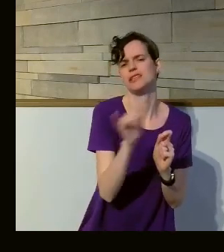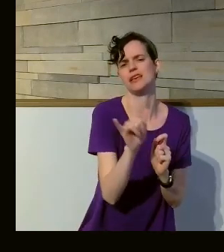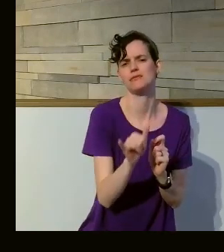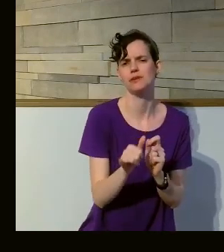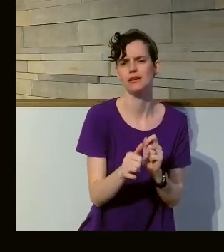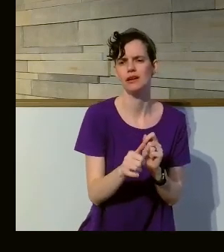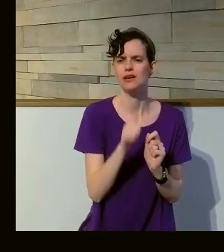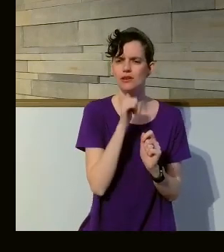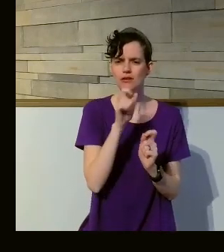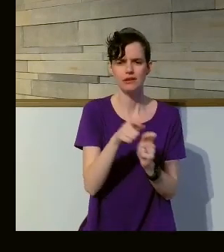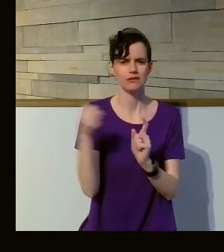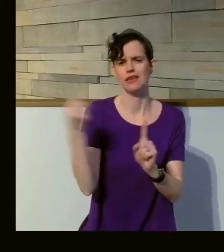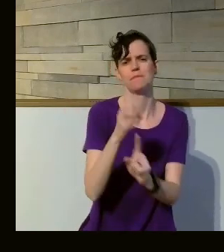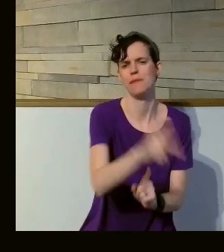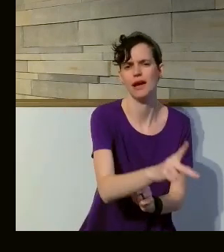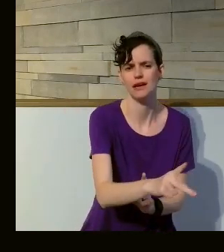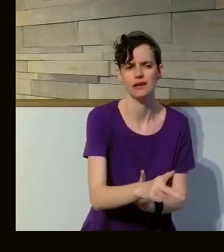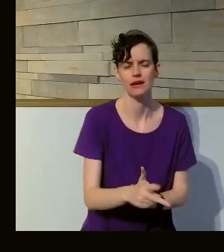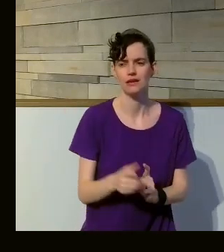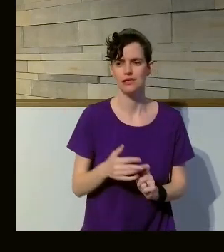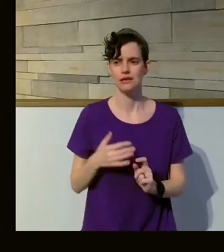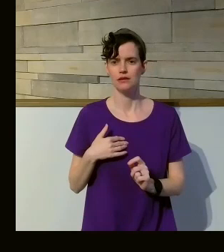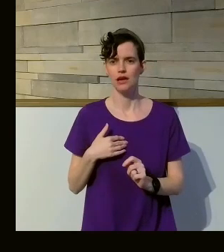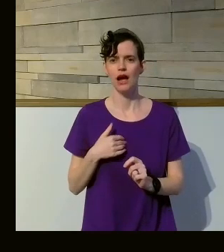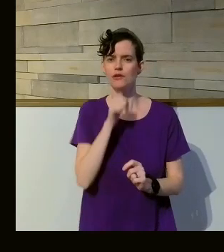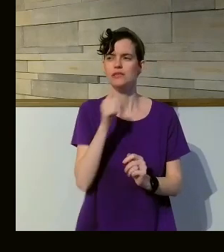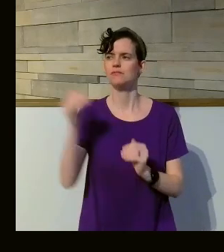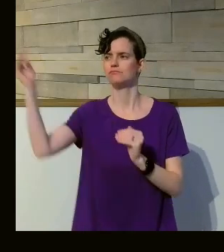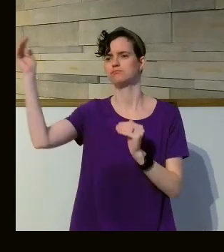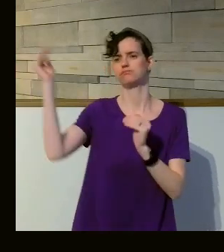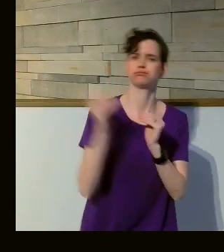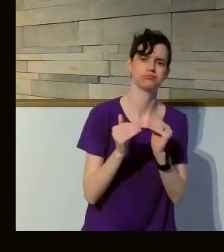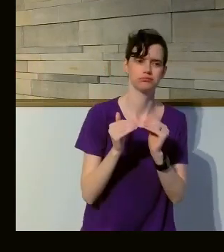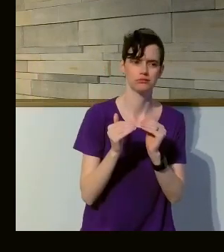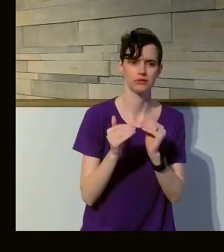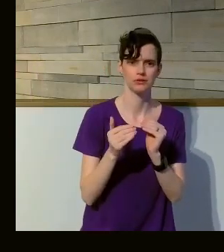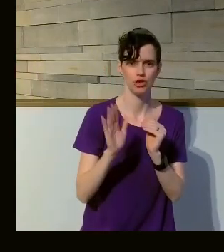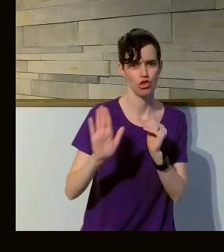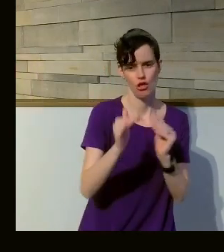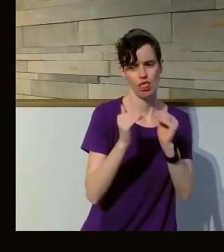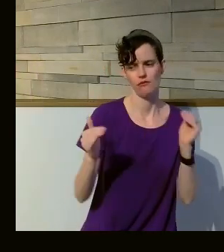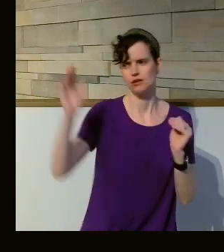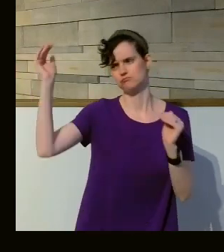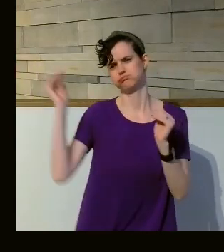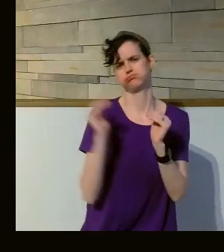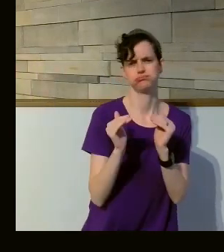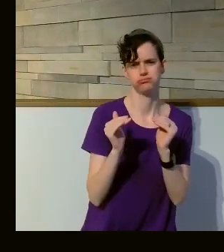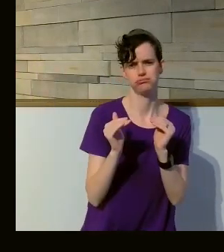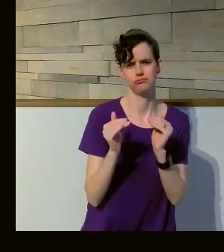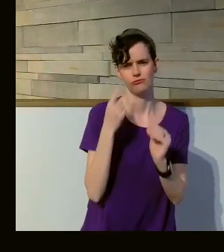have to retaliate the same way. I don't have to come down on your level to be able to get my point across.